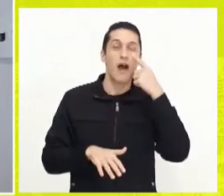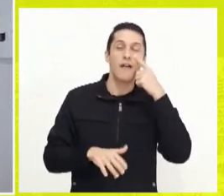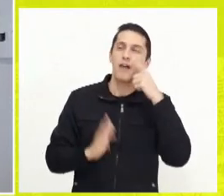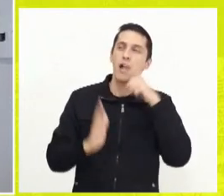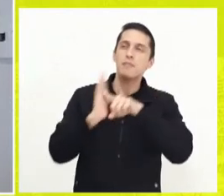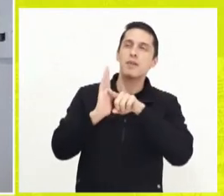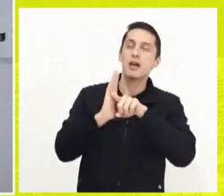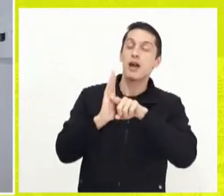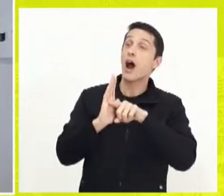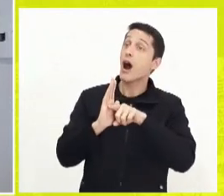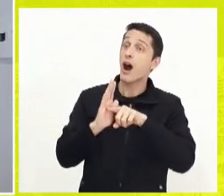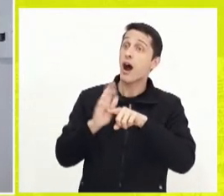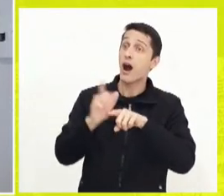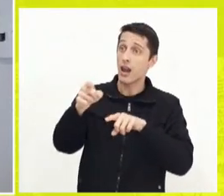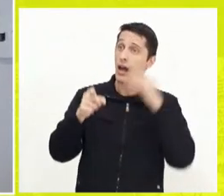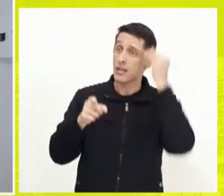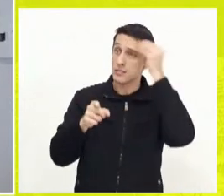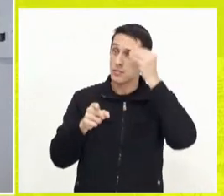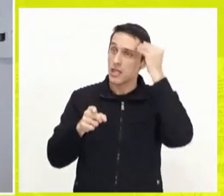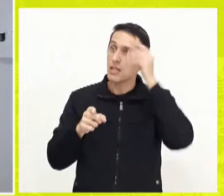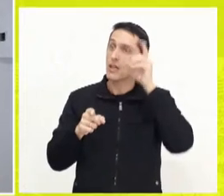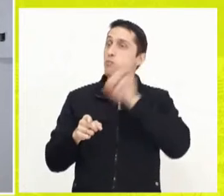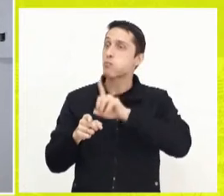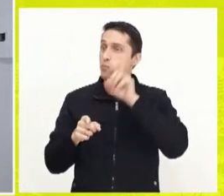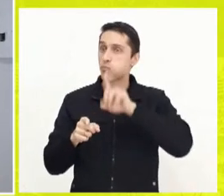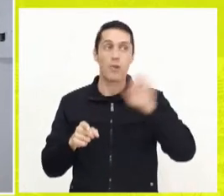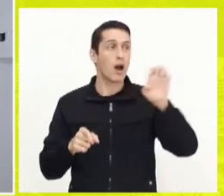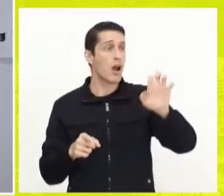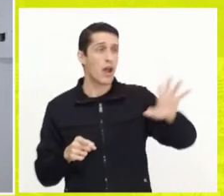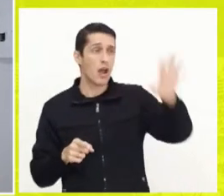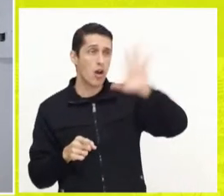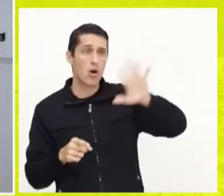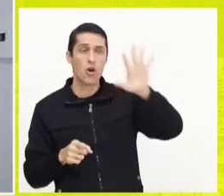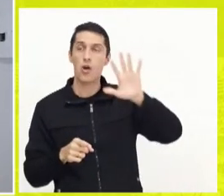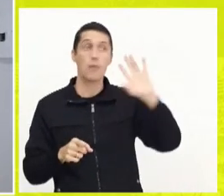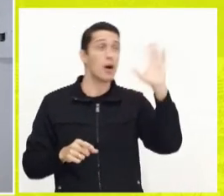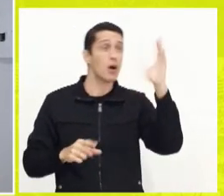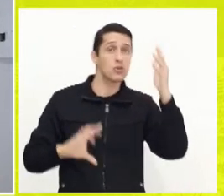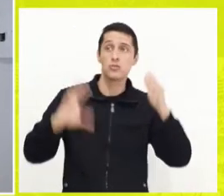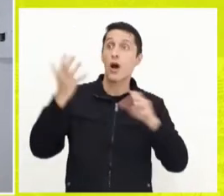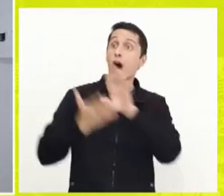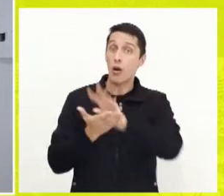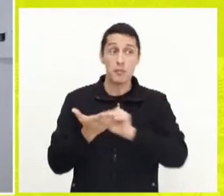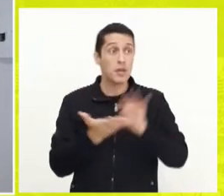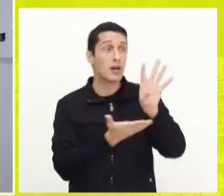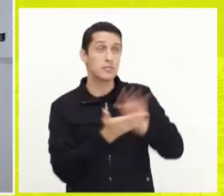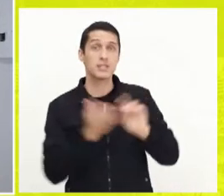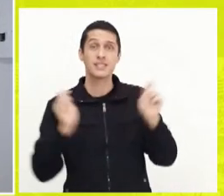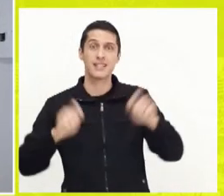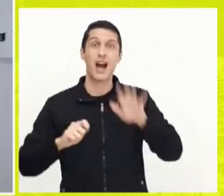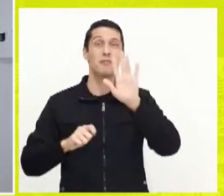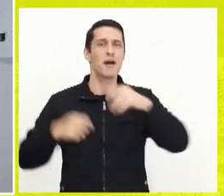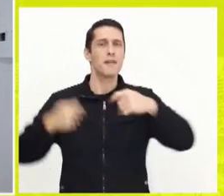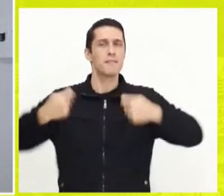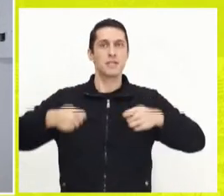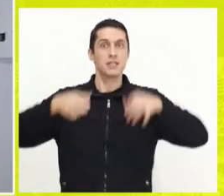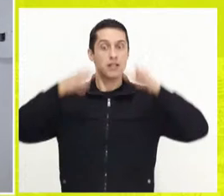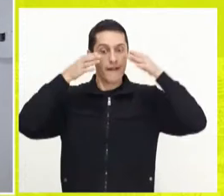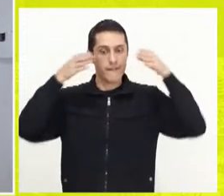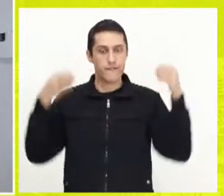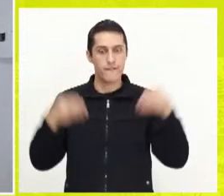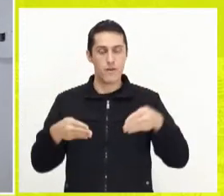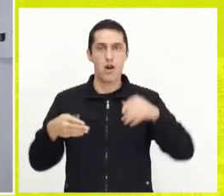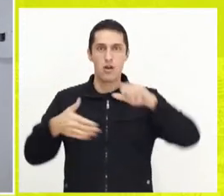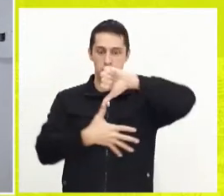states europe different places we must look in different places in latin america look inside brazil for us to